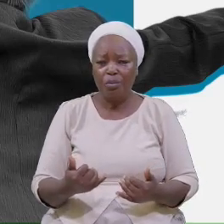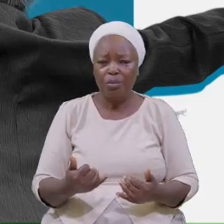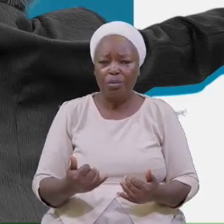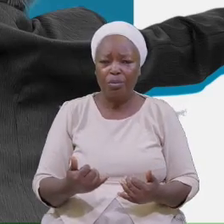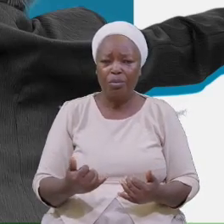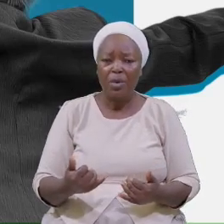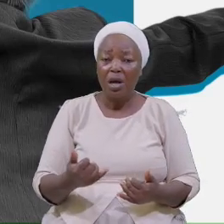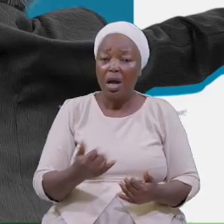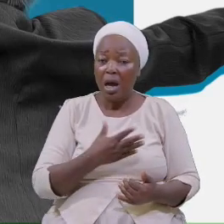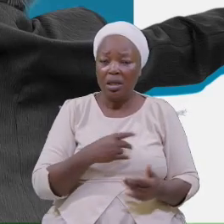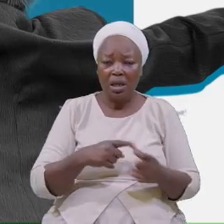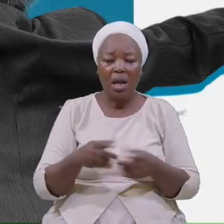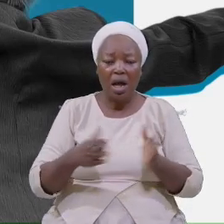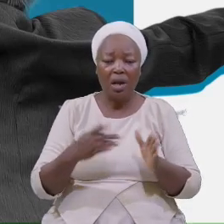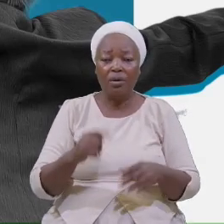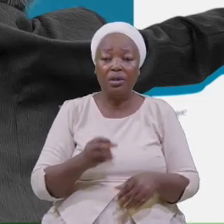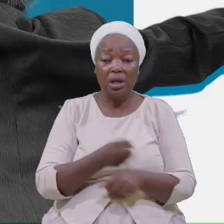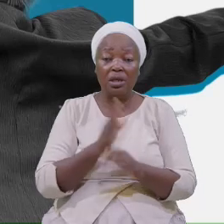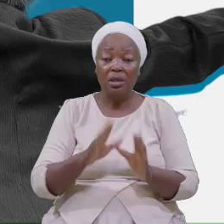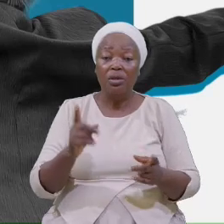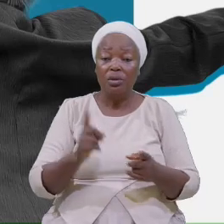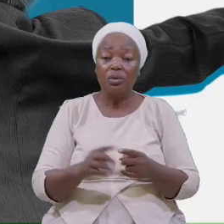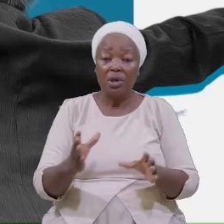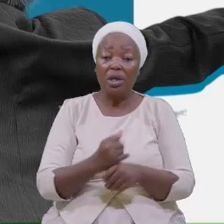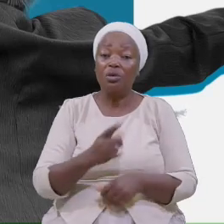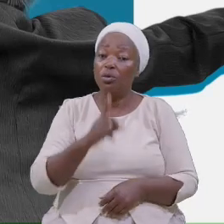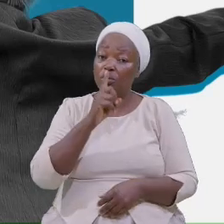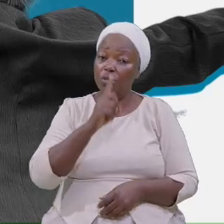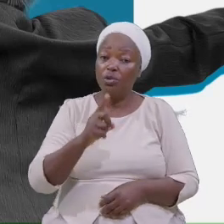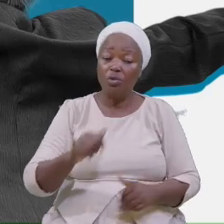Allow the counselors to get your true